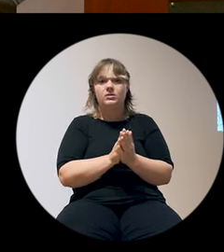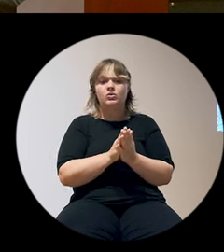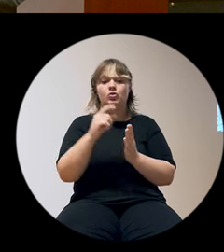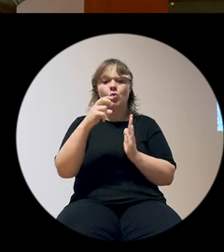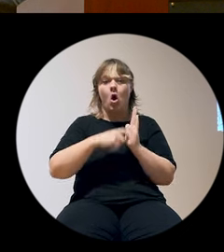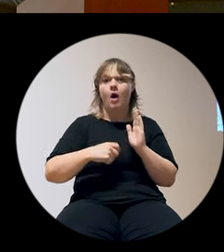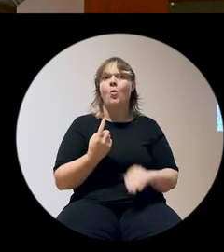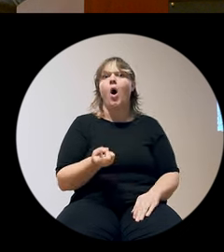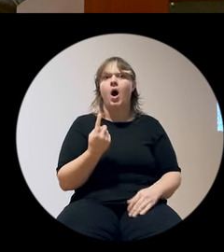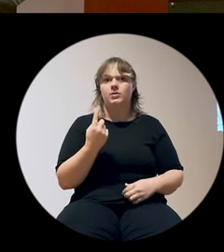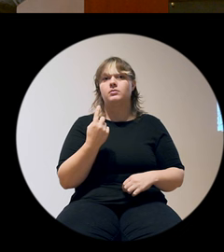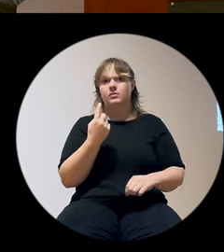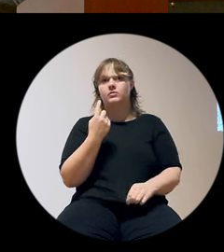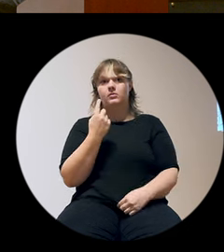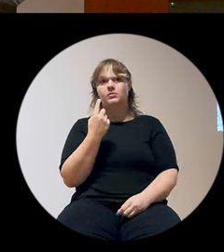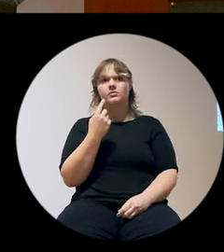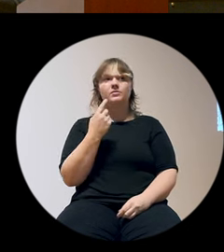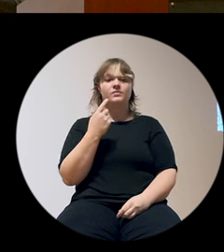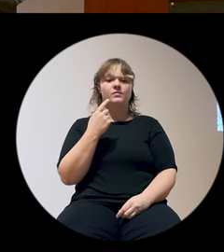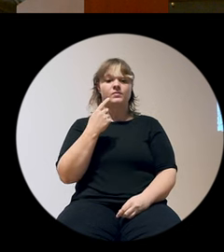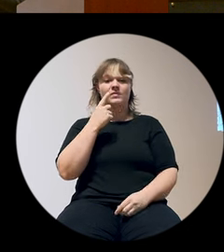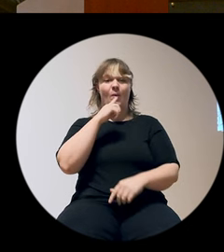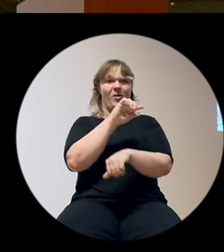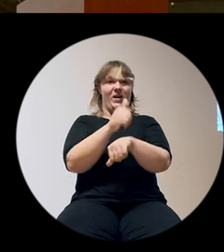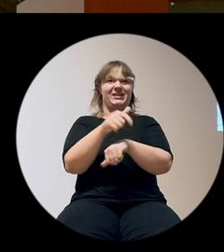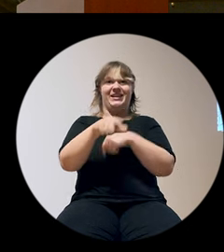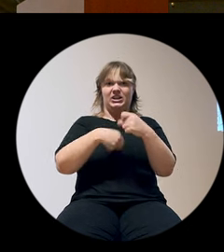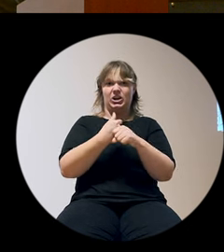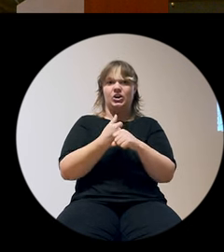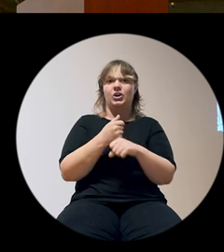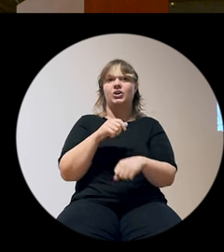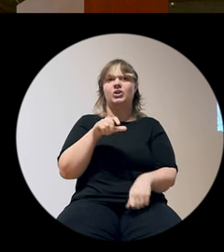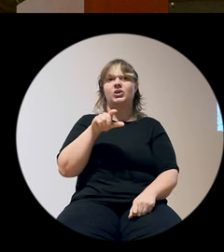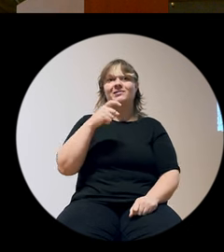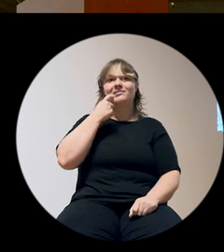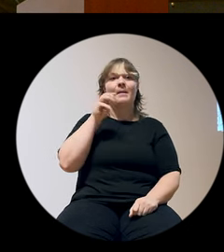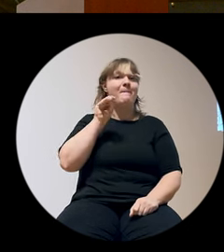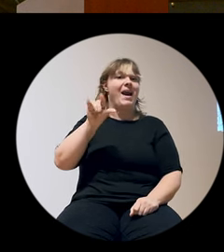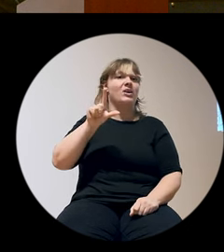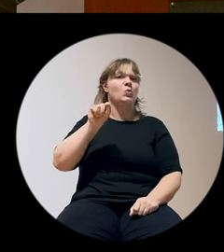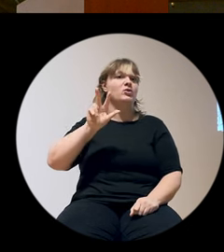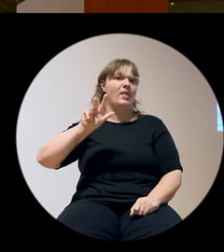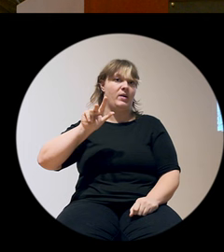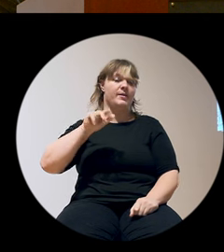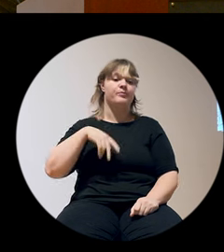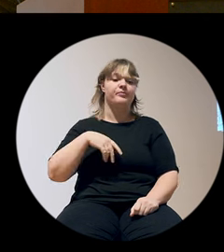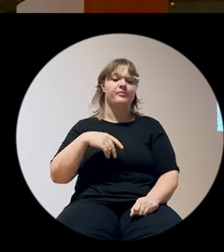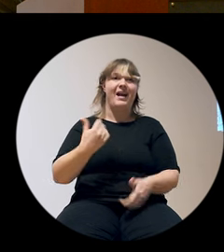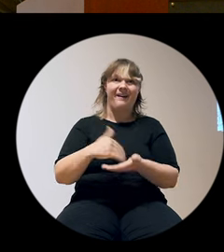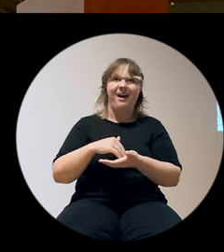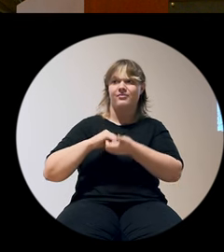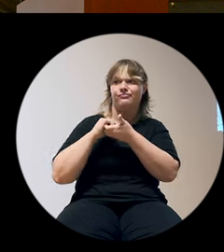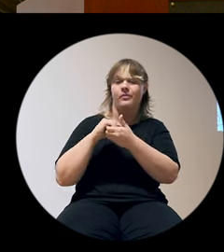one of them, and we raised this year in 2020, in May 23. Again, working with